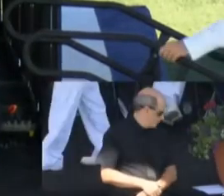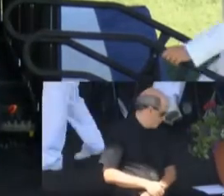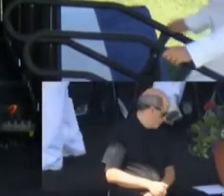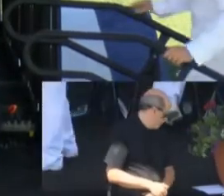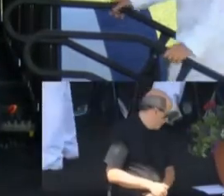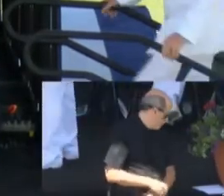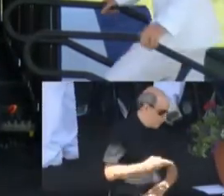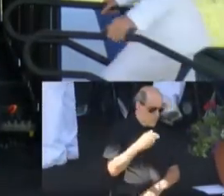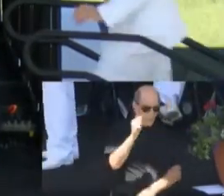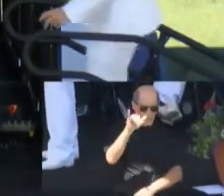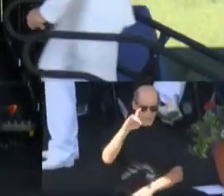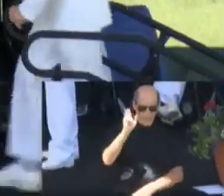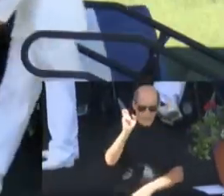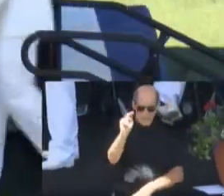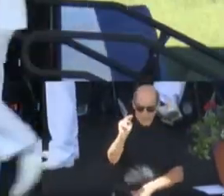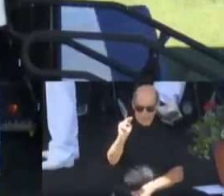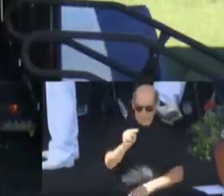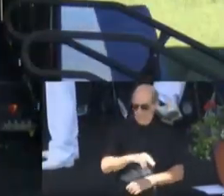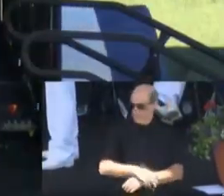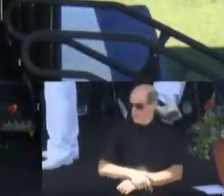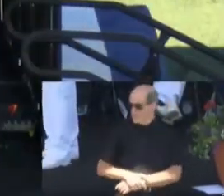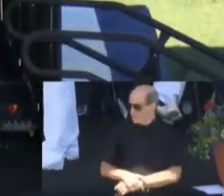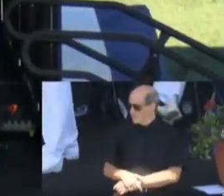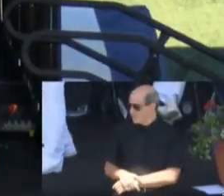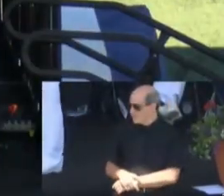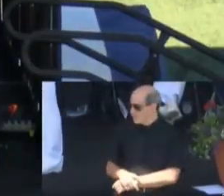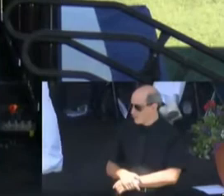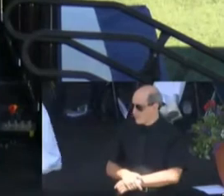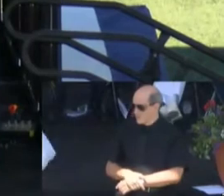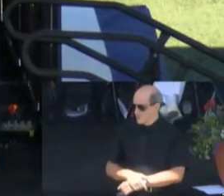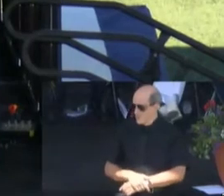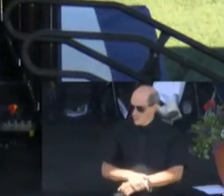Hayden Charles Fry.